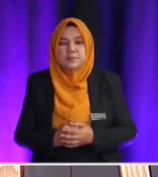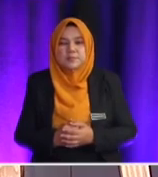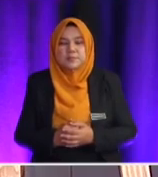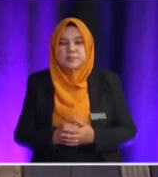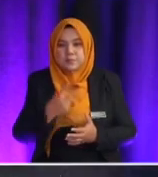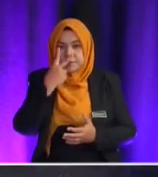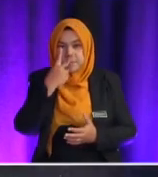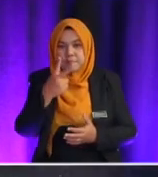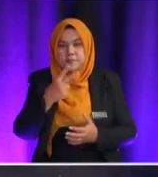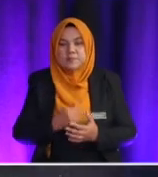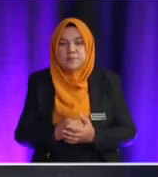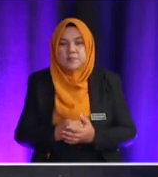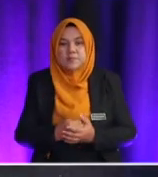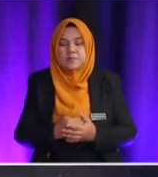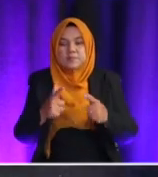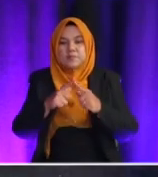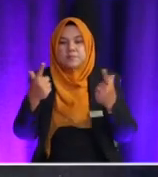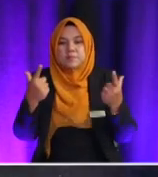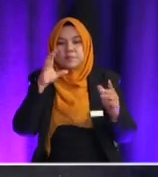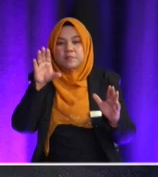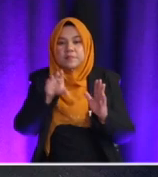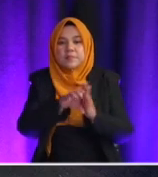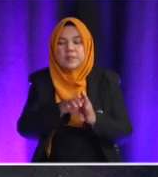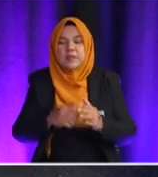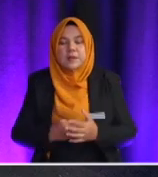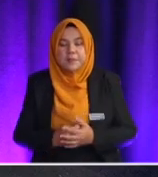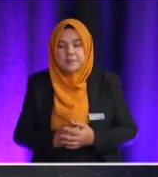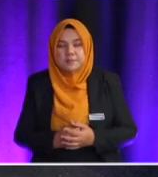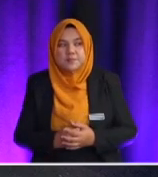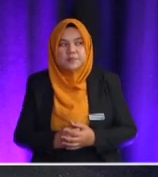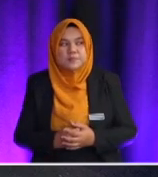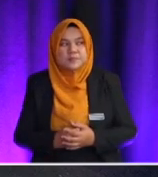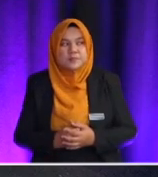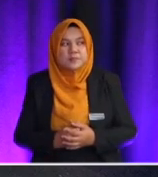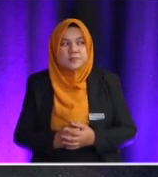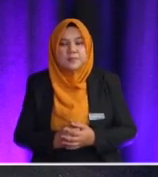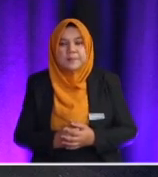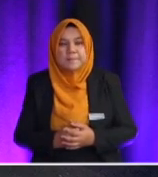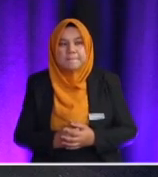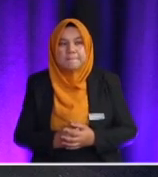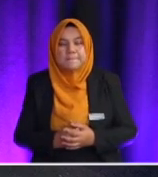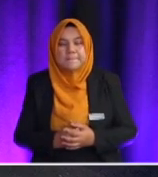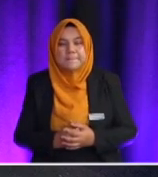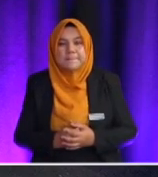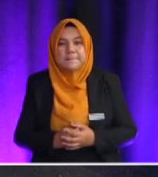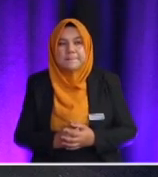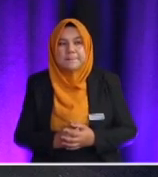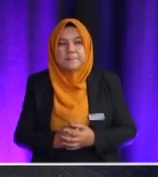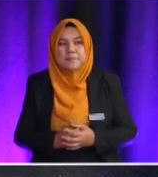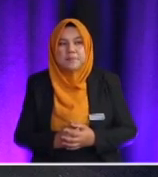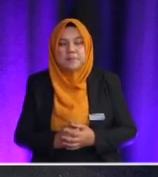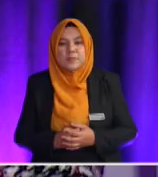take a look with our another two pictures. Yes. So can you help me? This one and also this one.